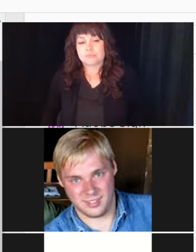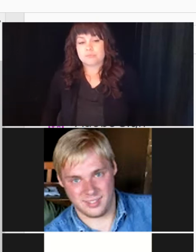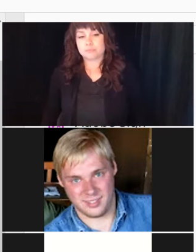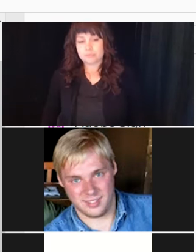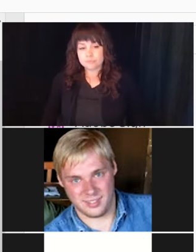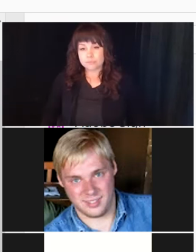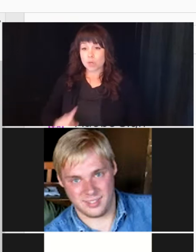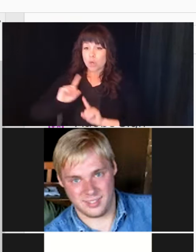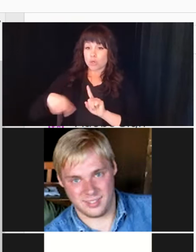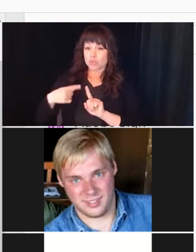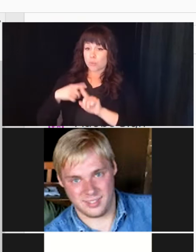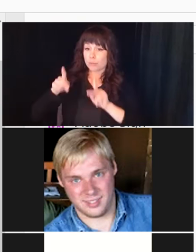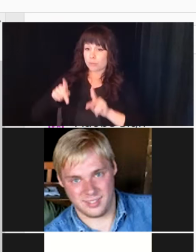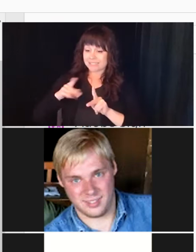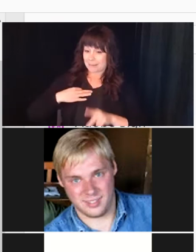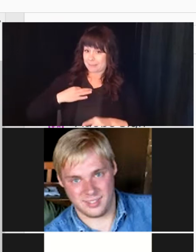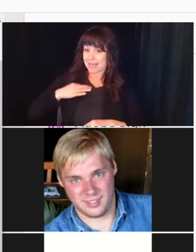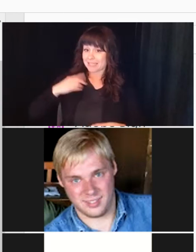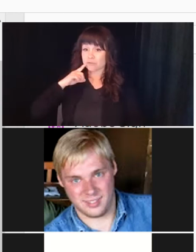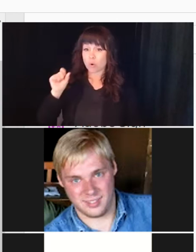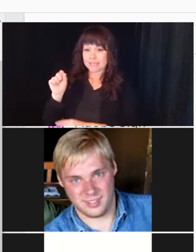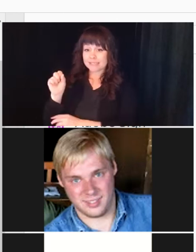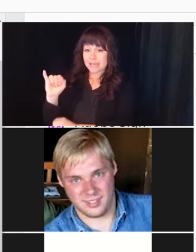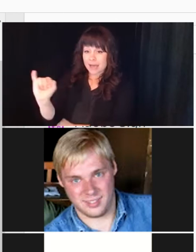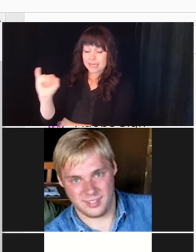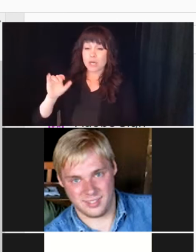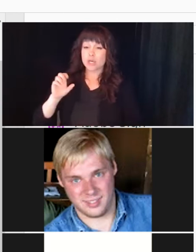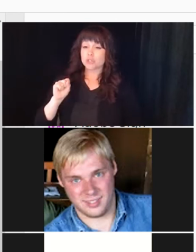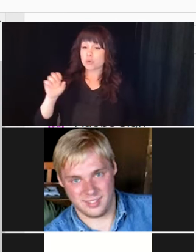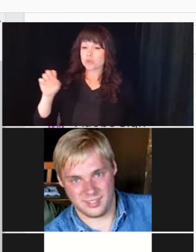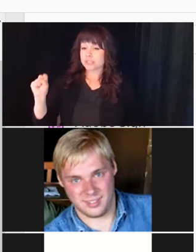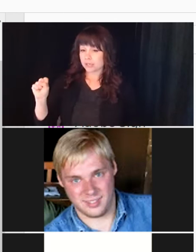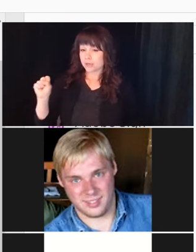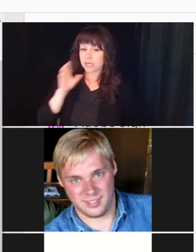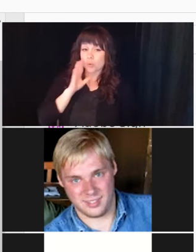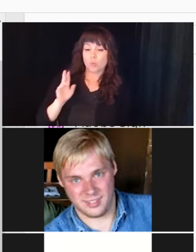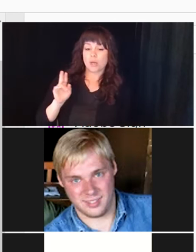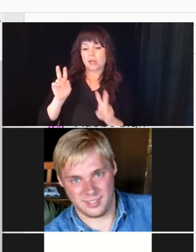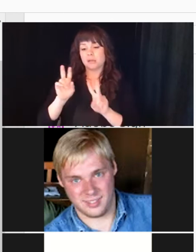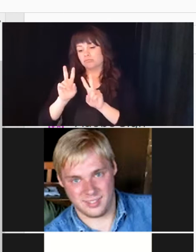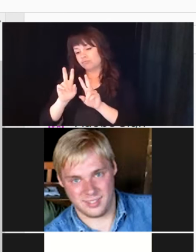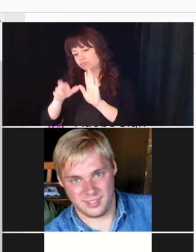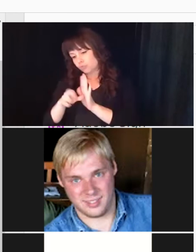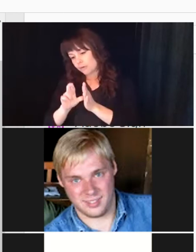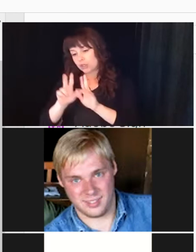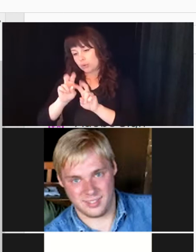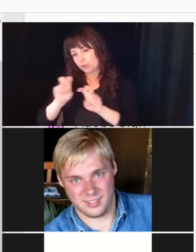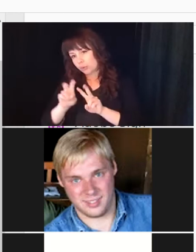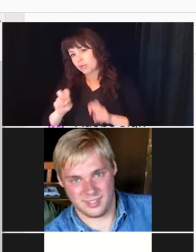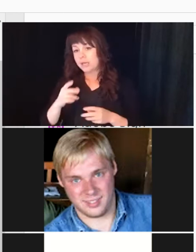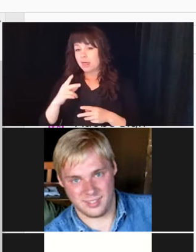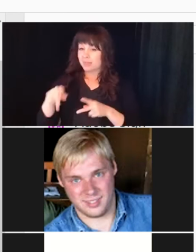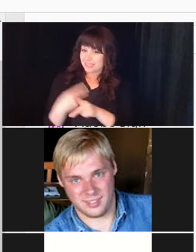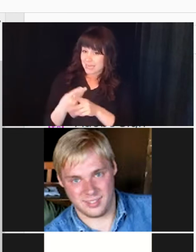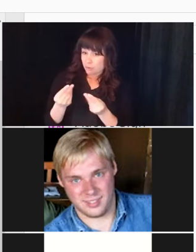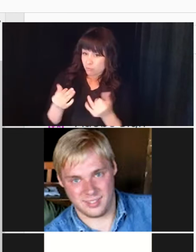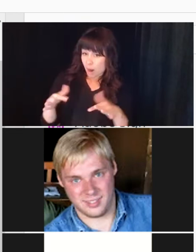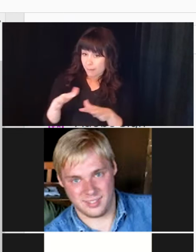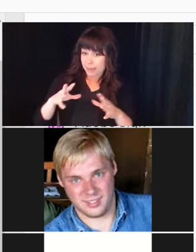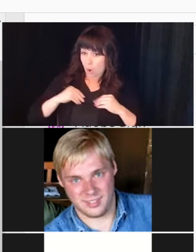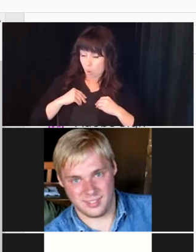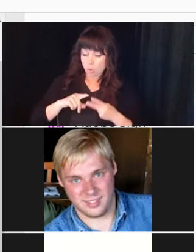for SSI, Social Security is going to look at things like what kind of property they own. They're going to look at bank statements,